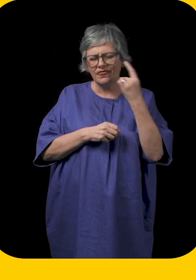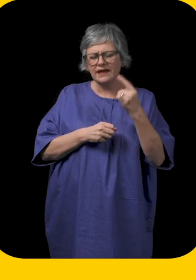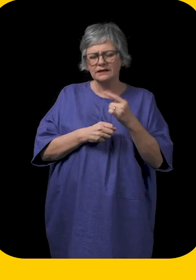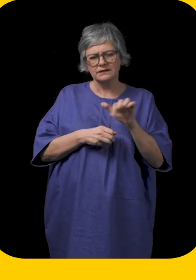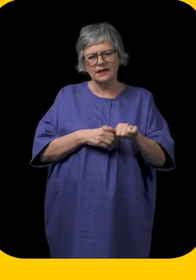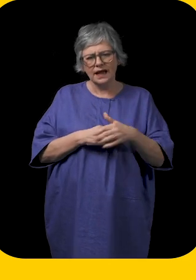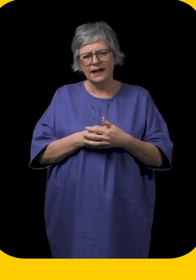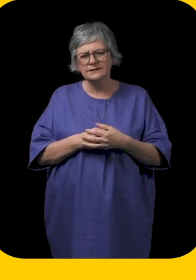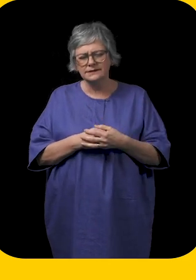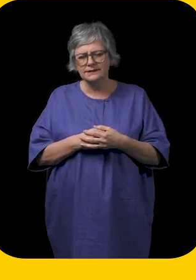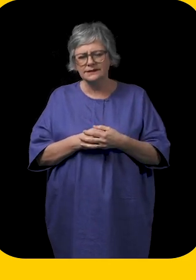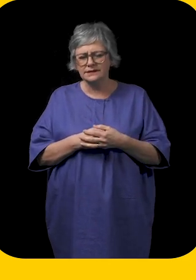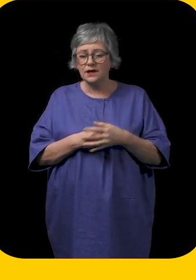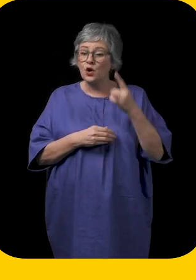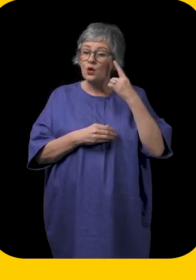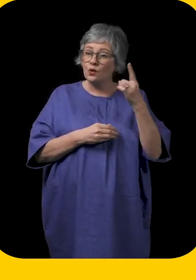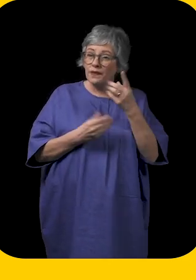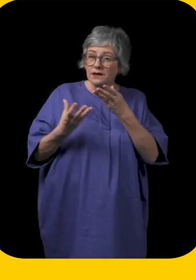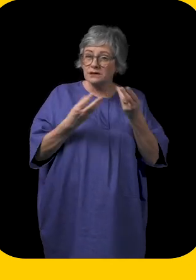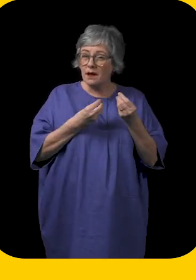difficult to do, I think.